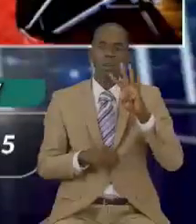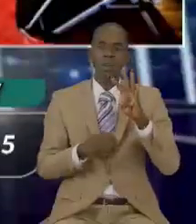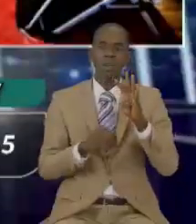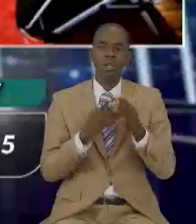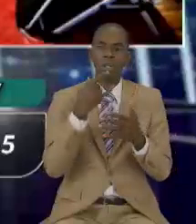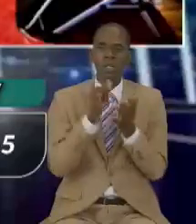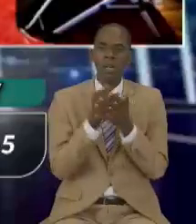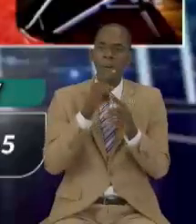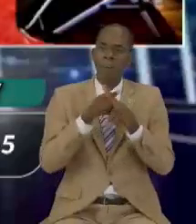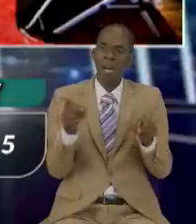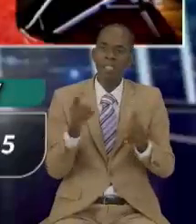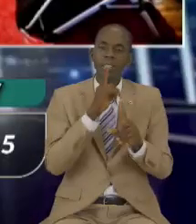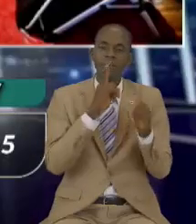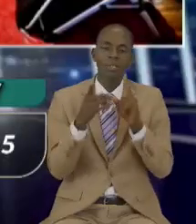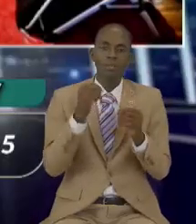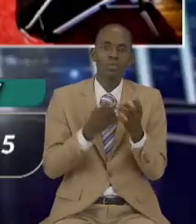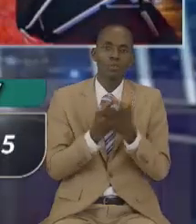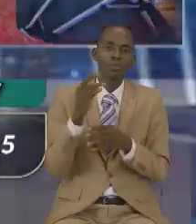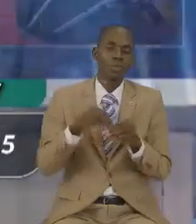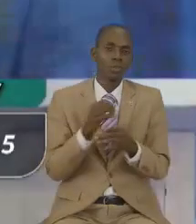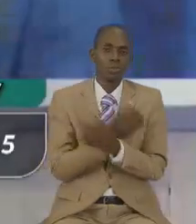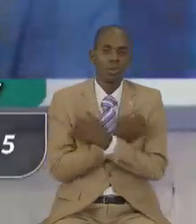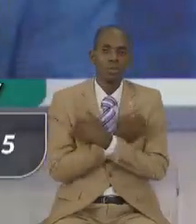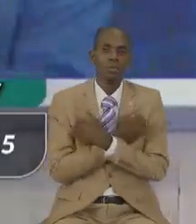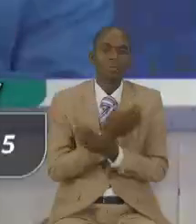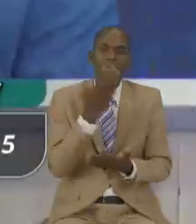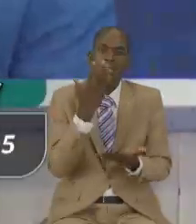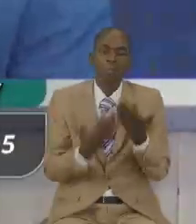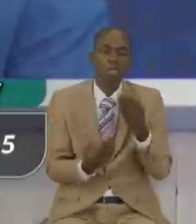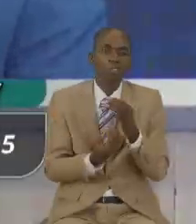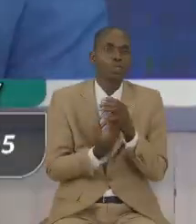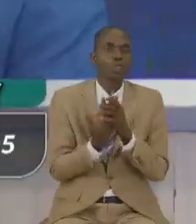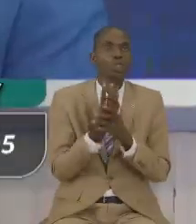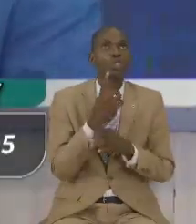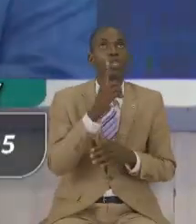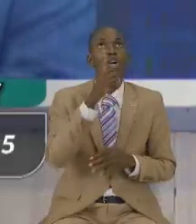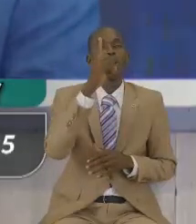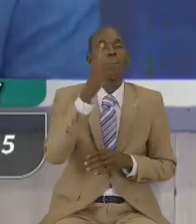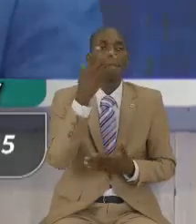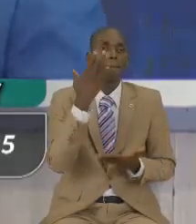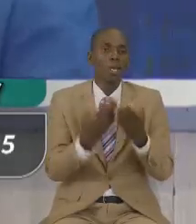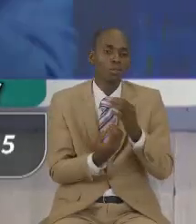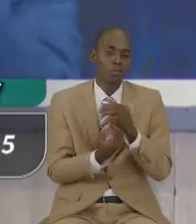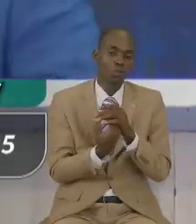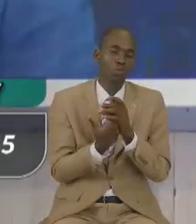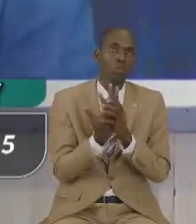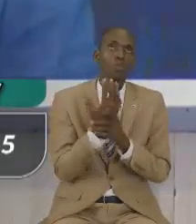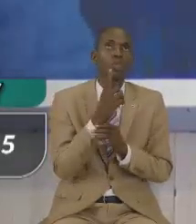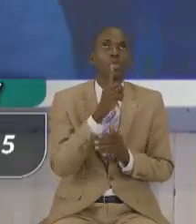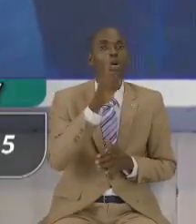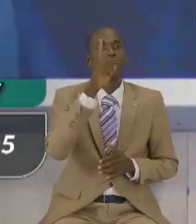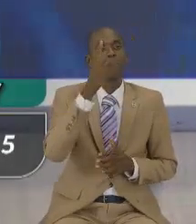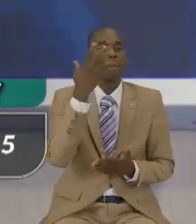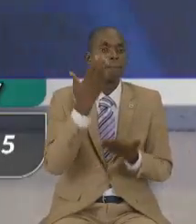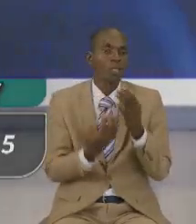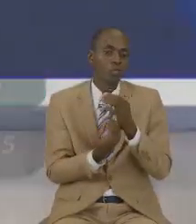but speaking the truth in love, may grow up, grow up, grow up. You